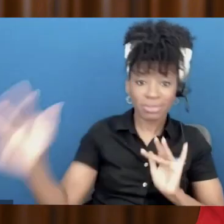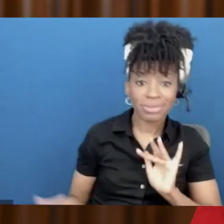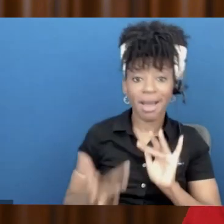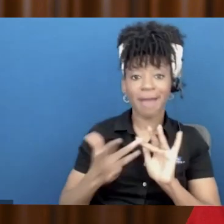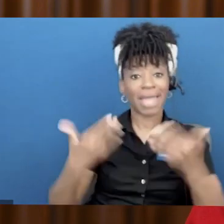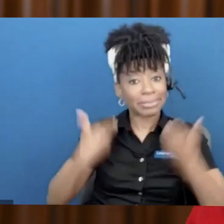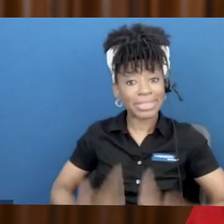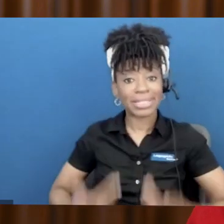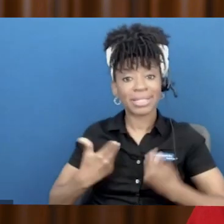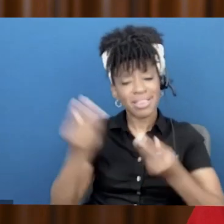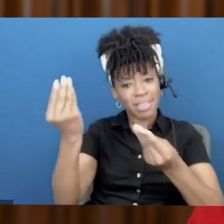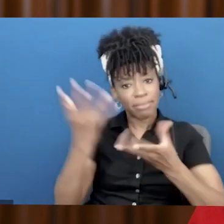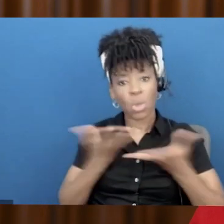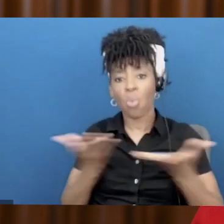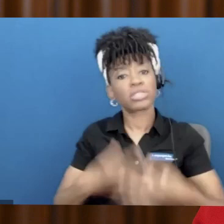know what is important to you.